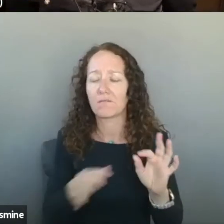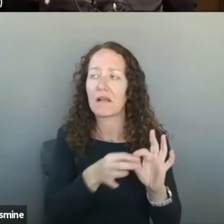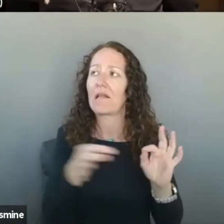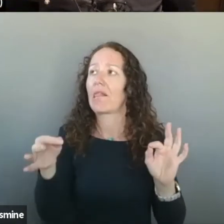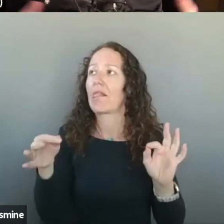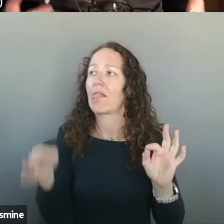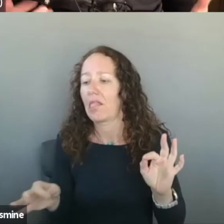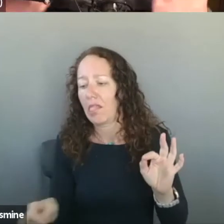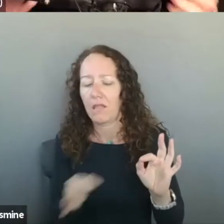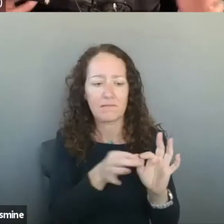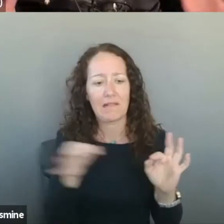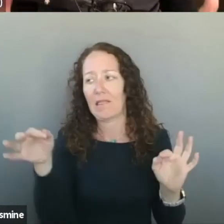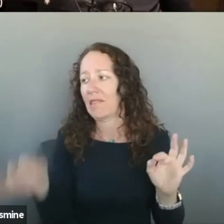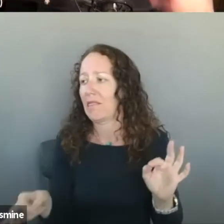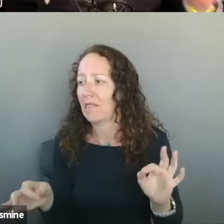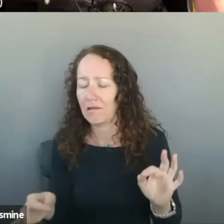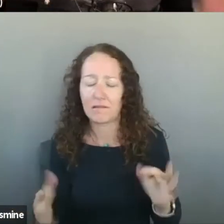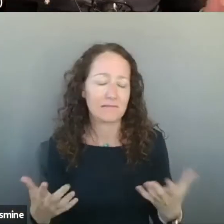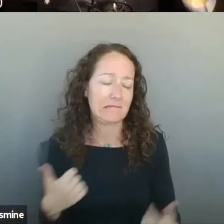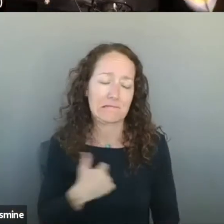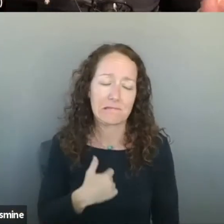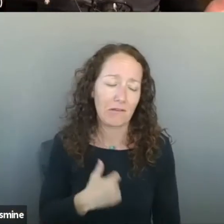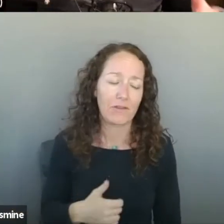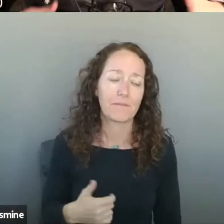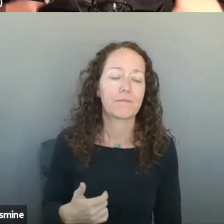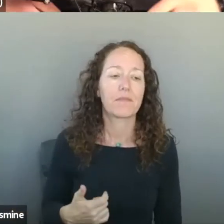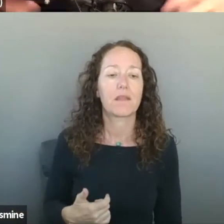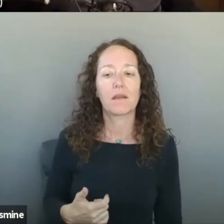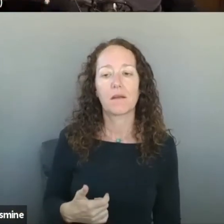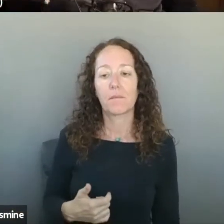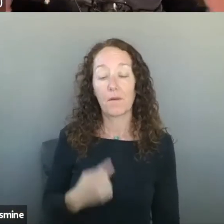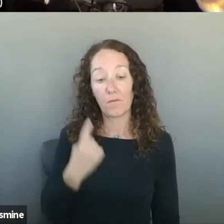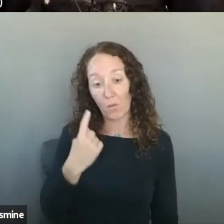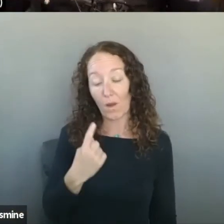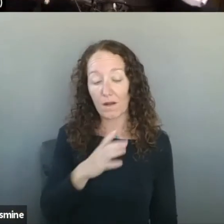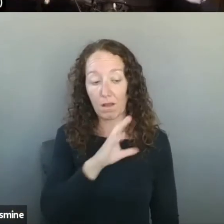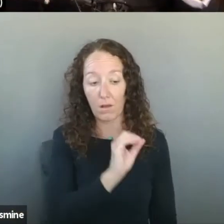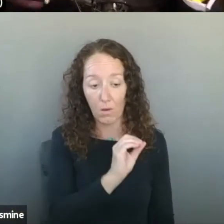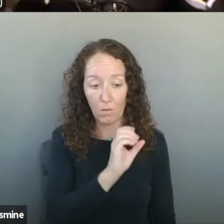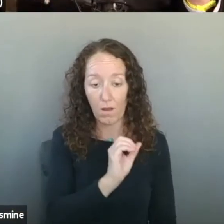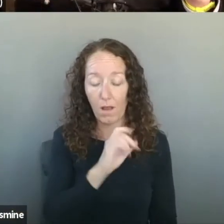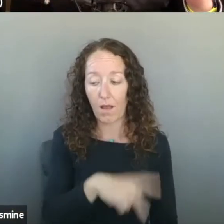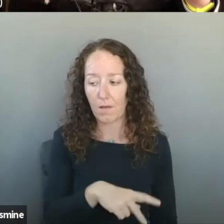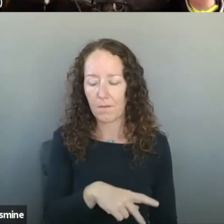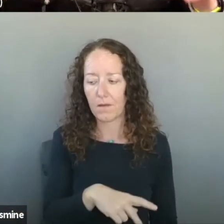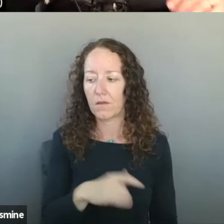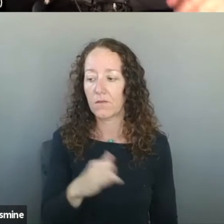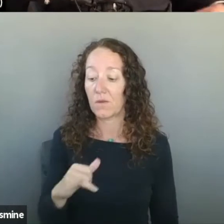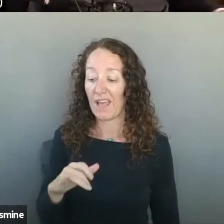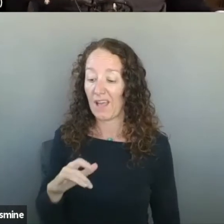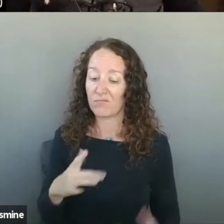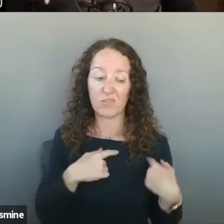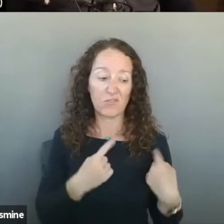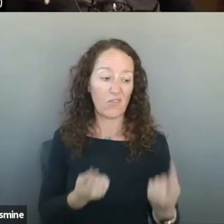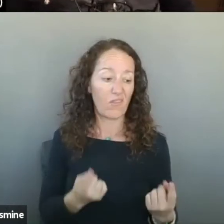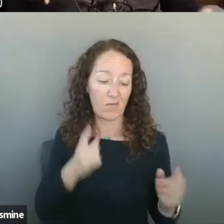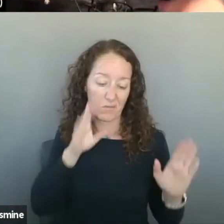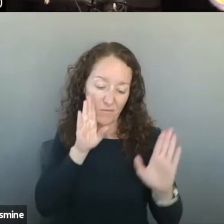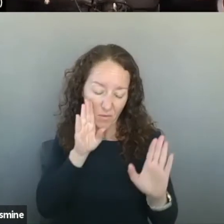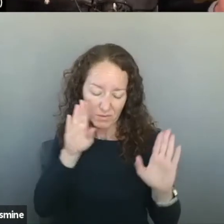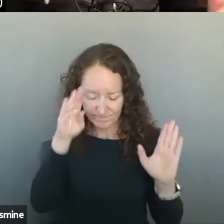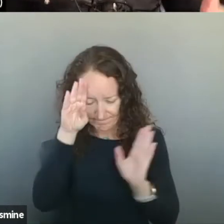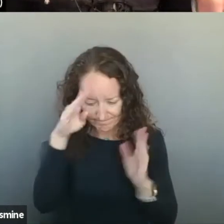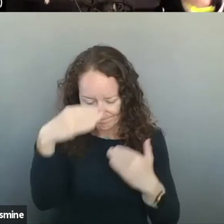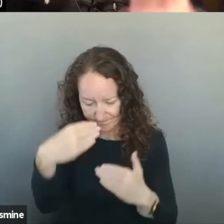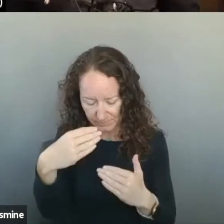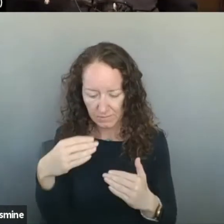But I think it's one, co-ops, two, look beyond the traditional circle of nonprofit arts. Things like